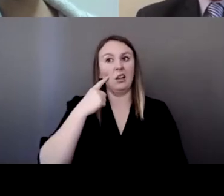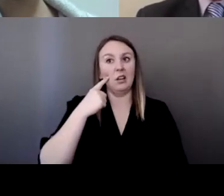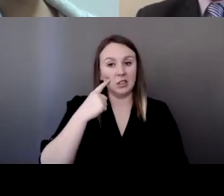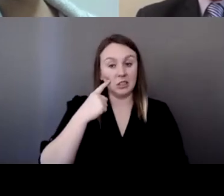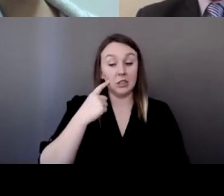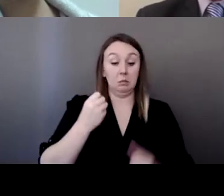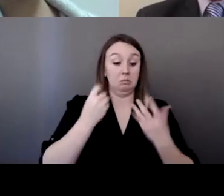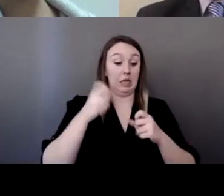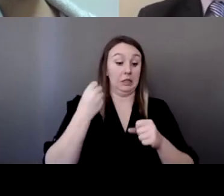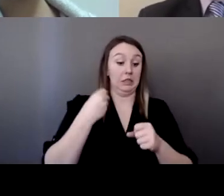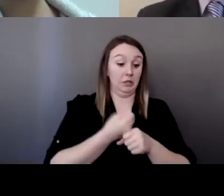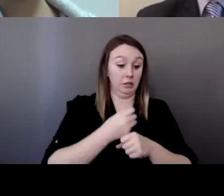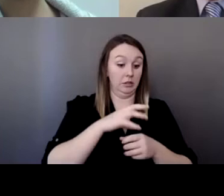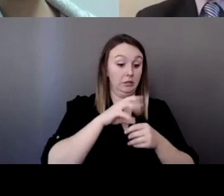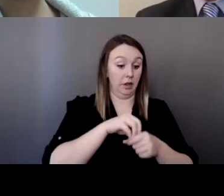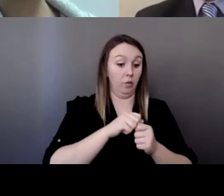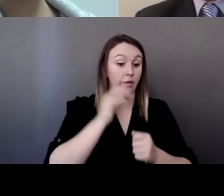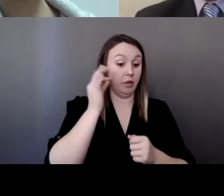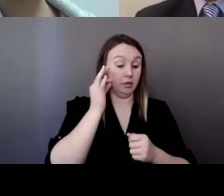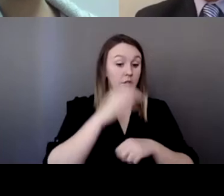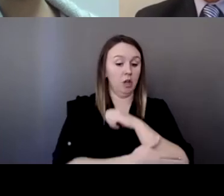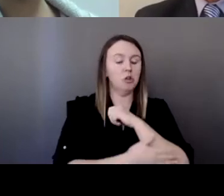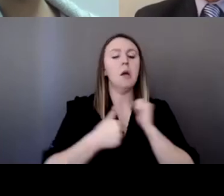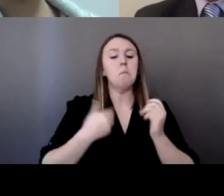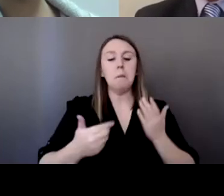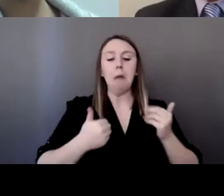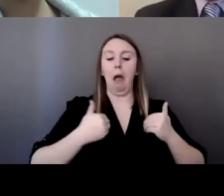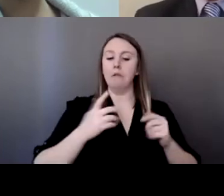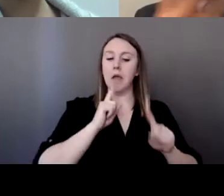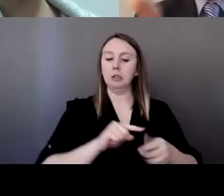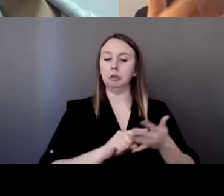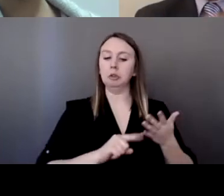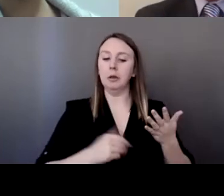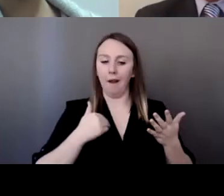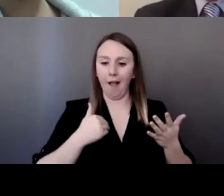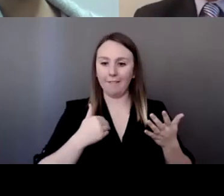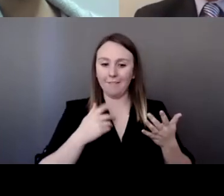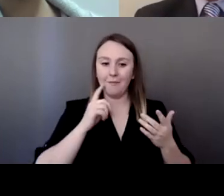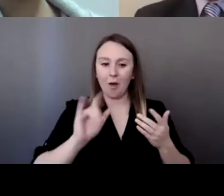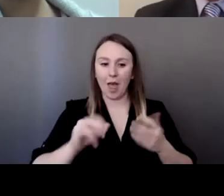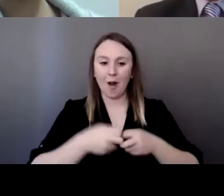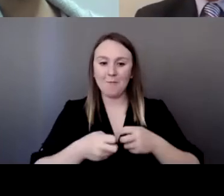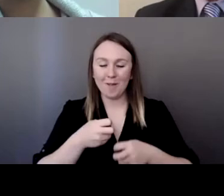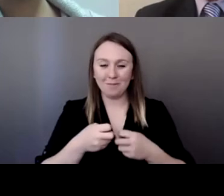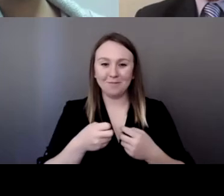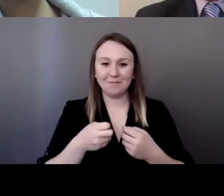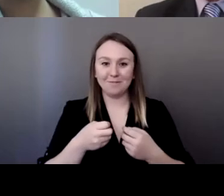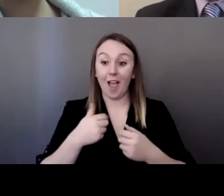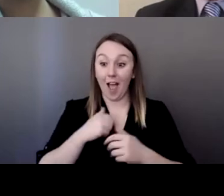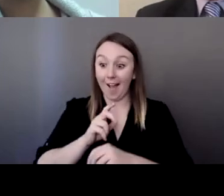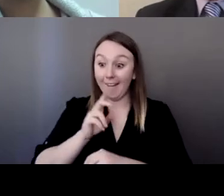years in Indian country that I had many of the answers that, to the problem. I found